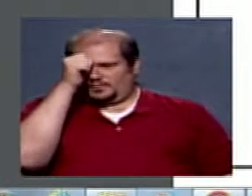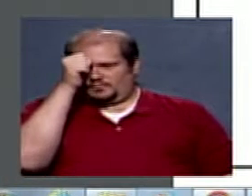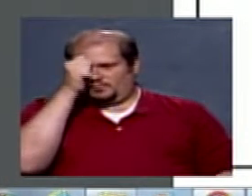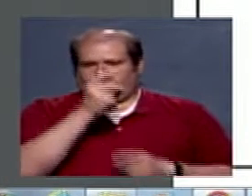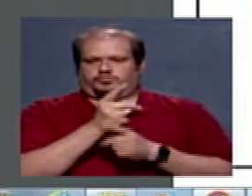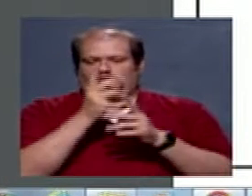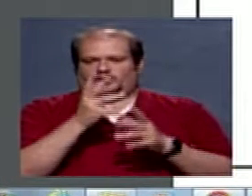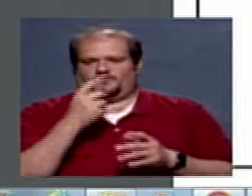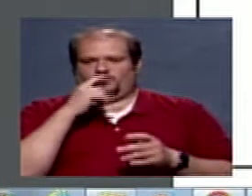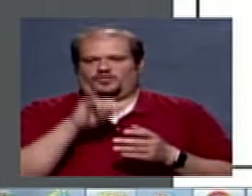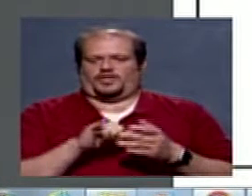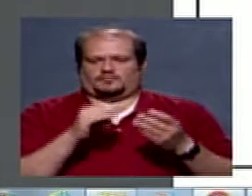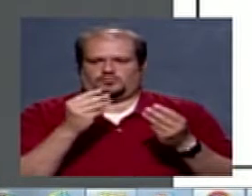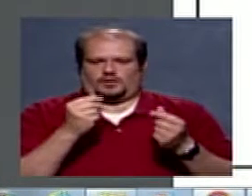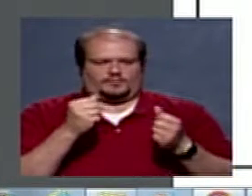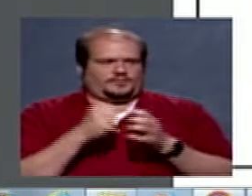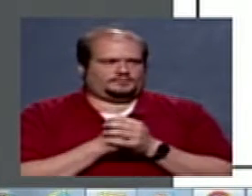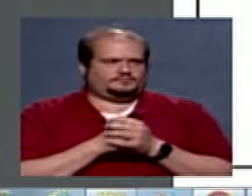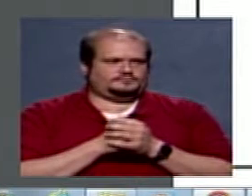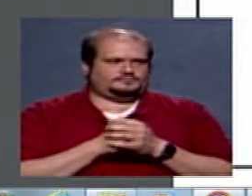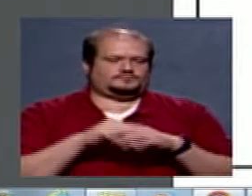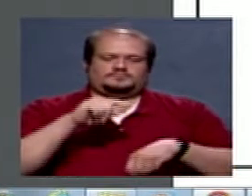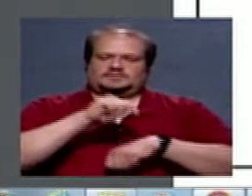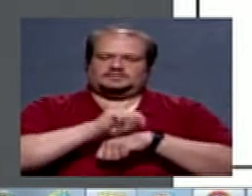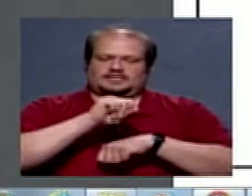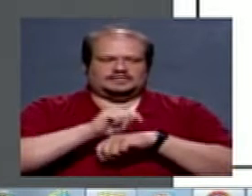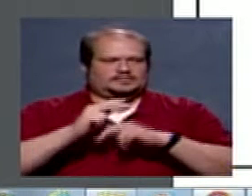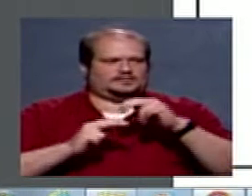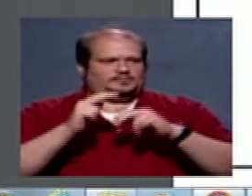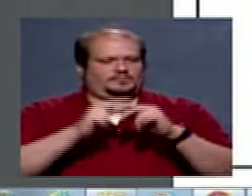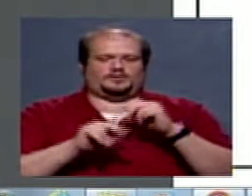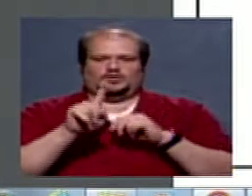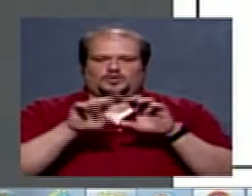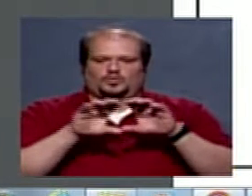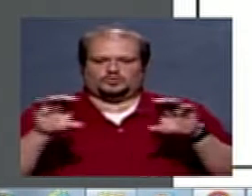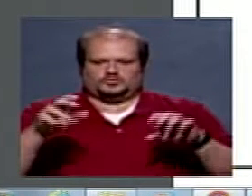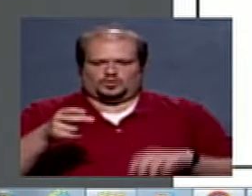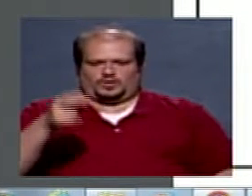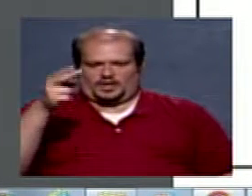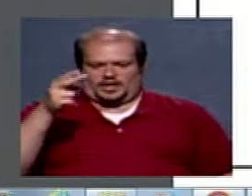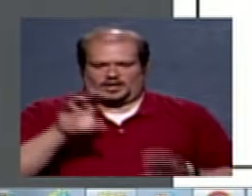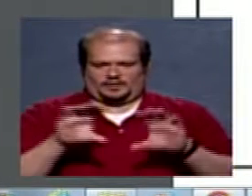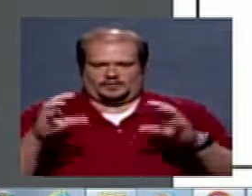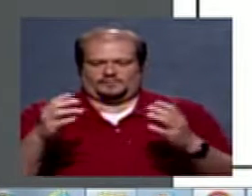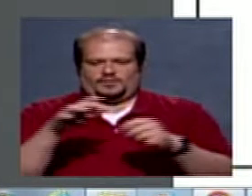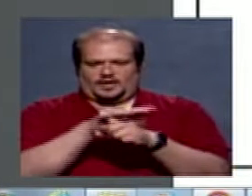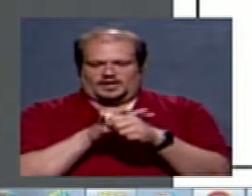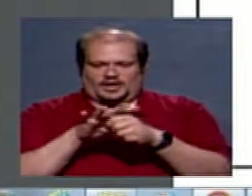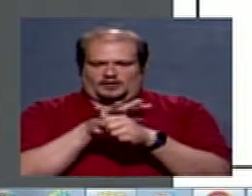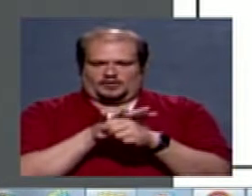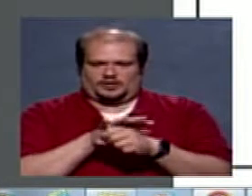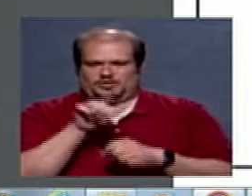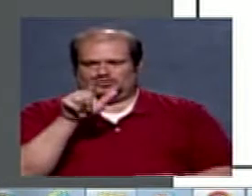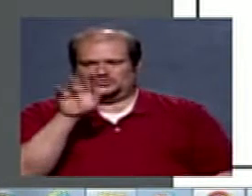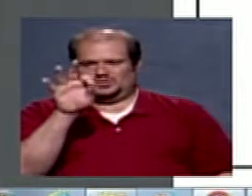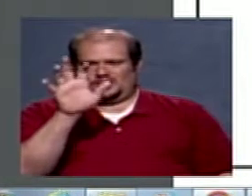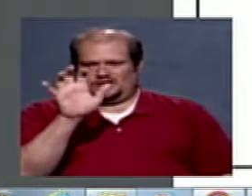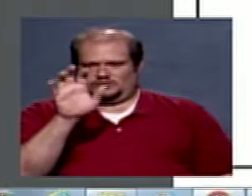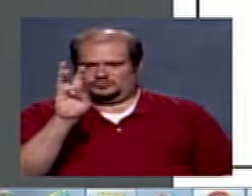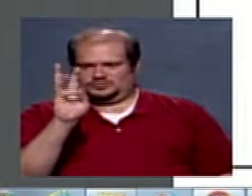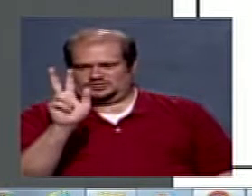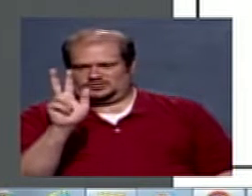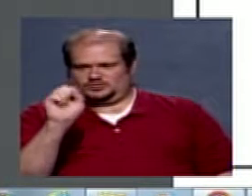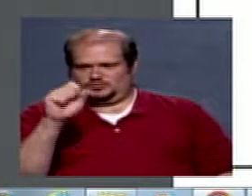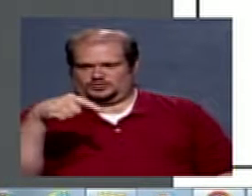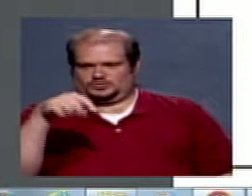caretaker of the property. The temple building will be 1 story in height with an area of